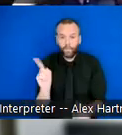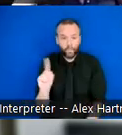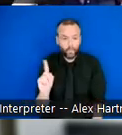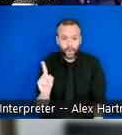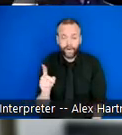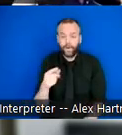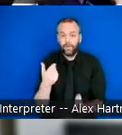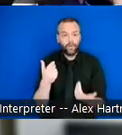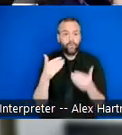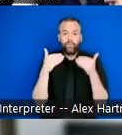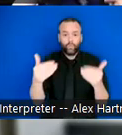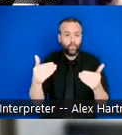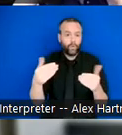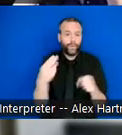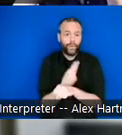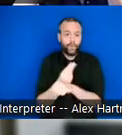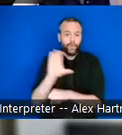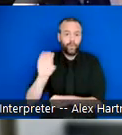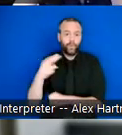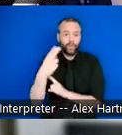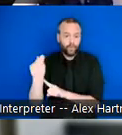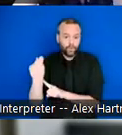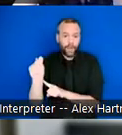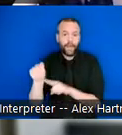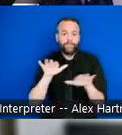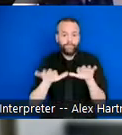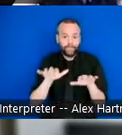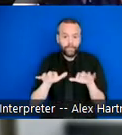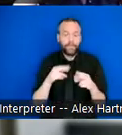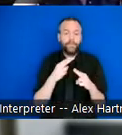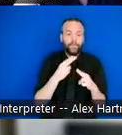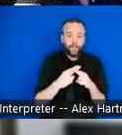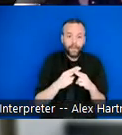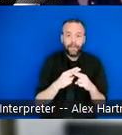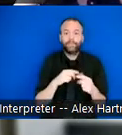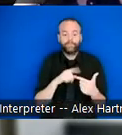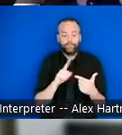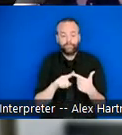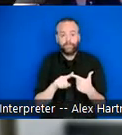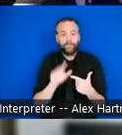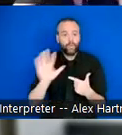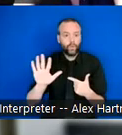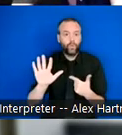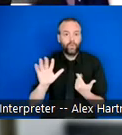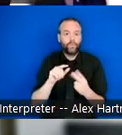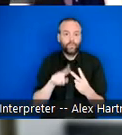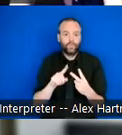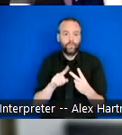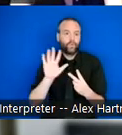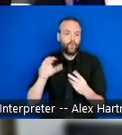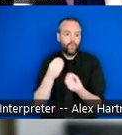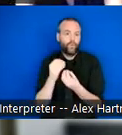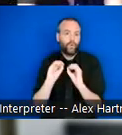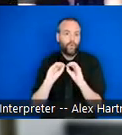chat, give us your name and what organization you represent, we would greatly appreciate that.